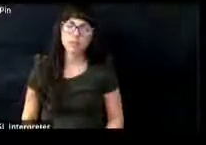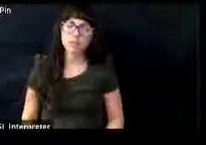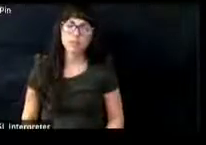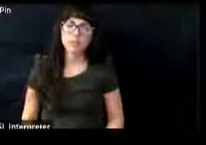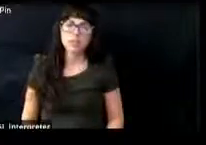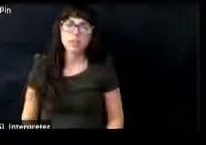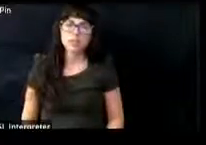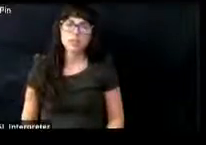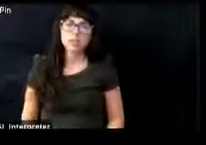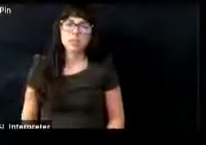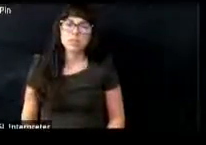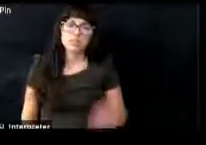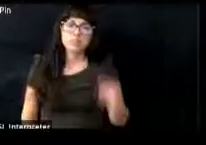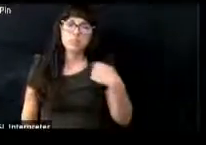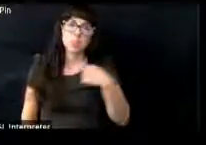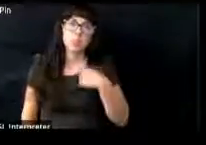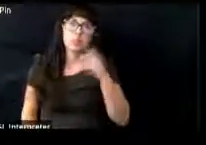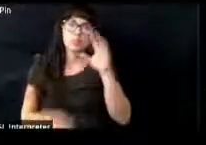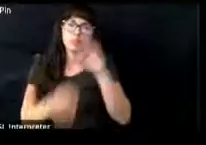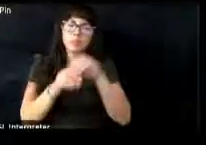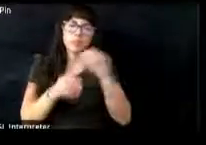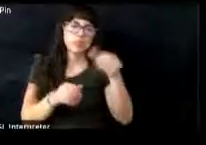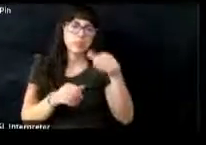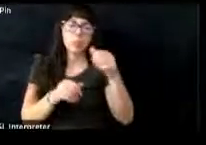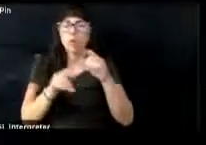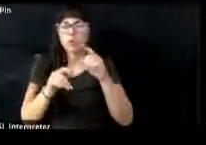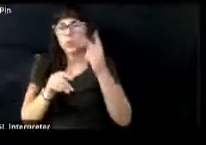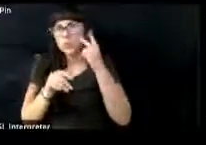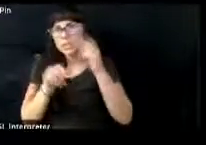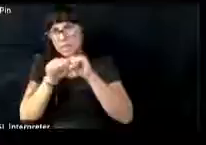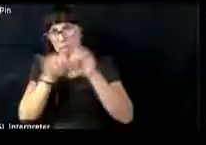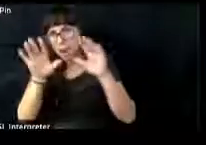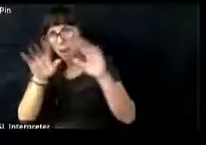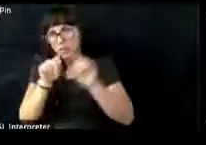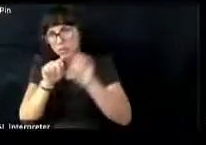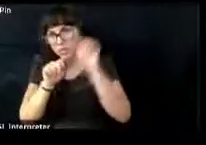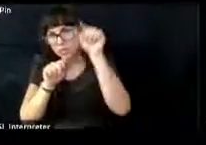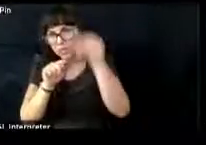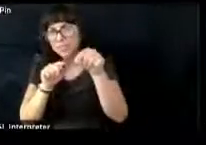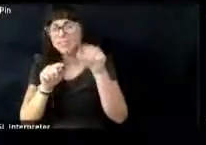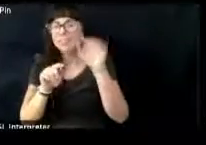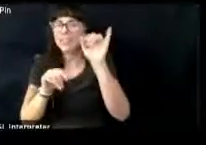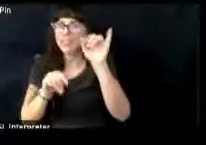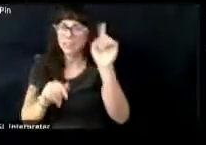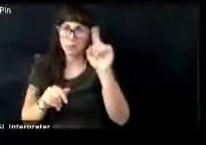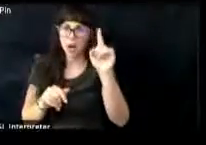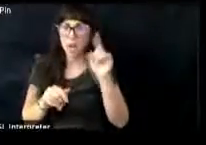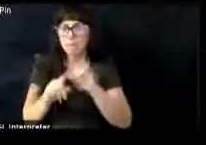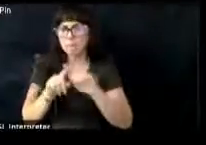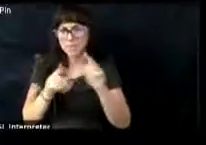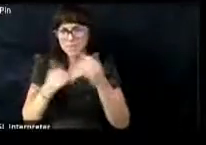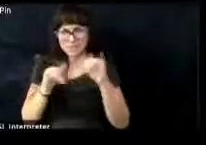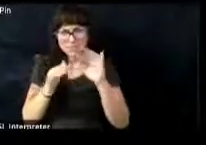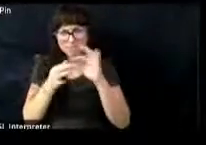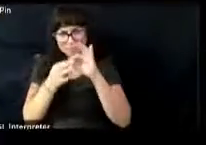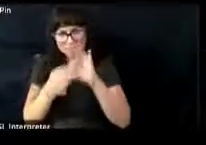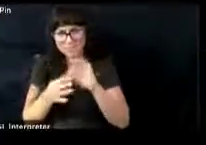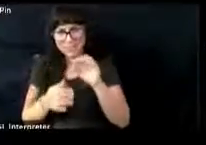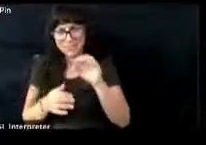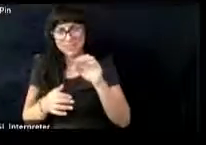another hill or another set of mountains north of San Fernando Valley, but we're still in LA